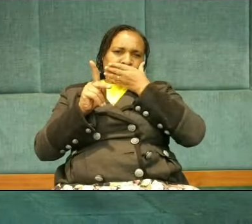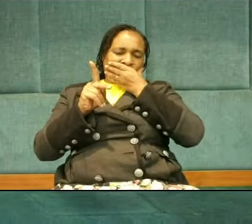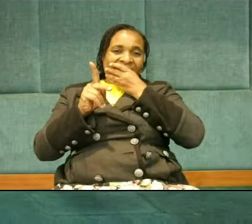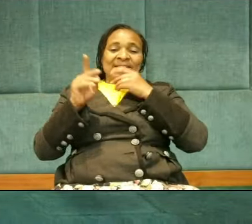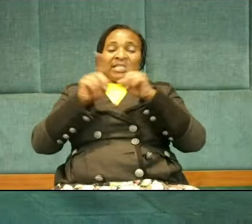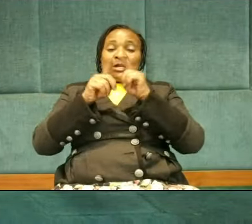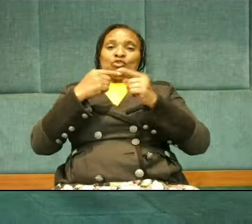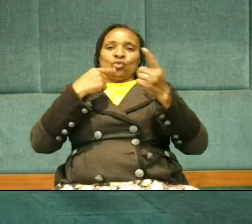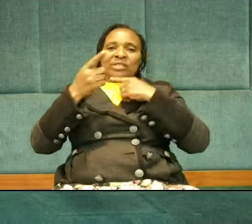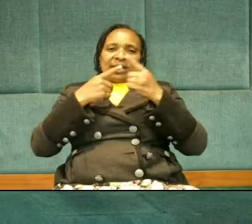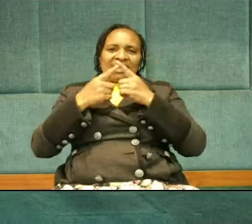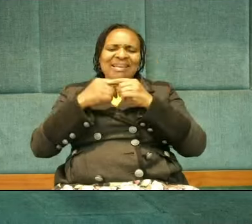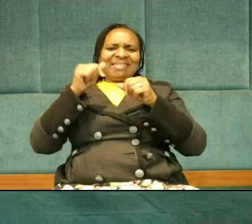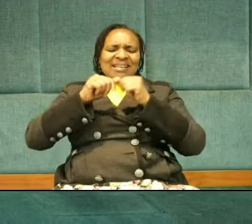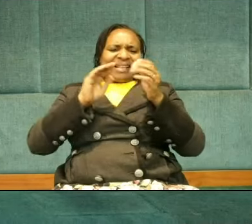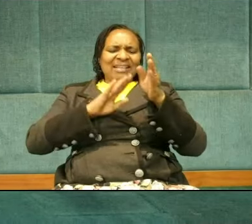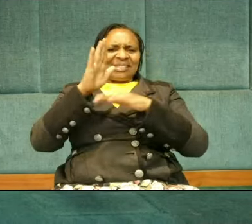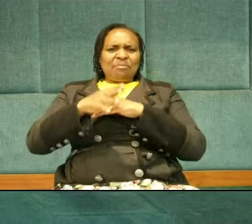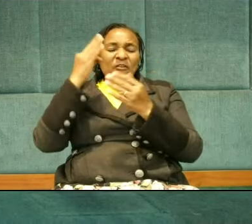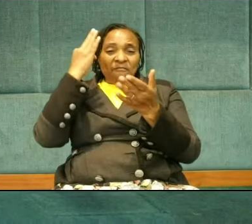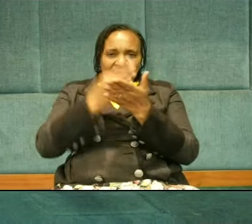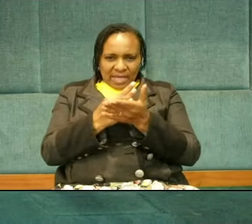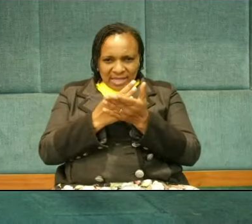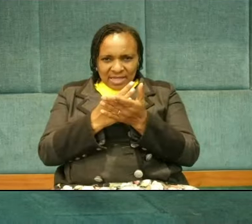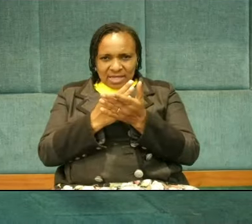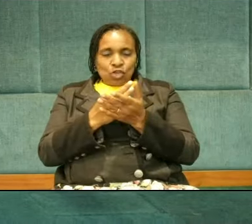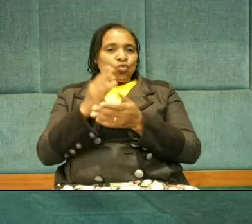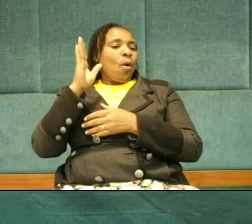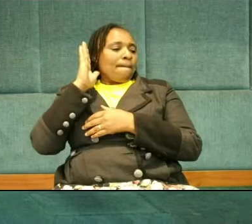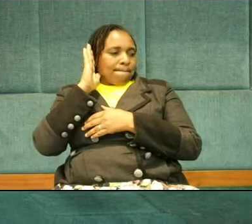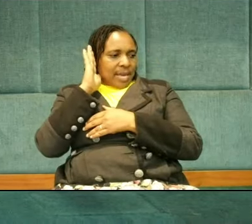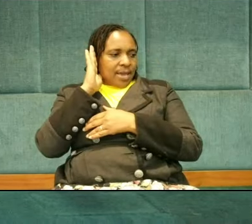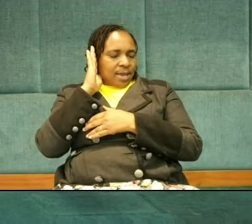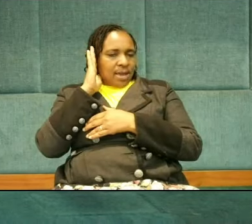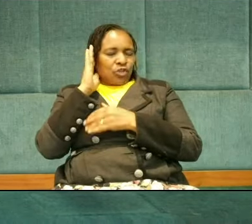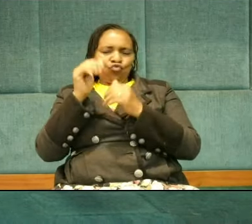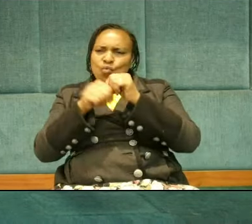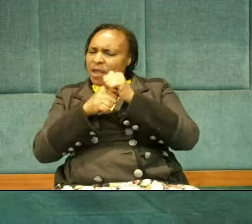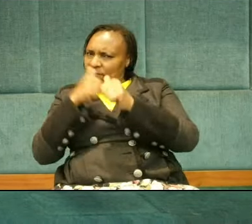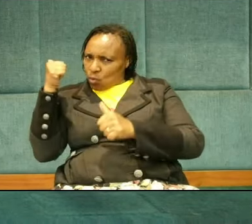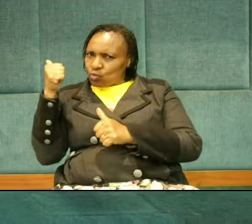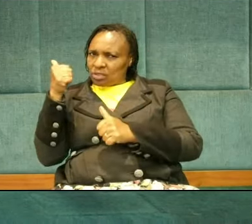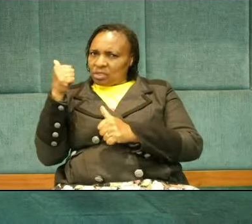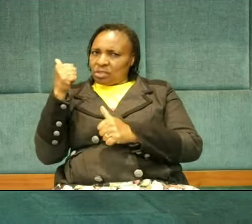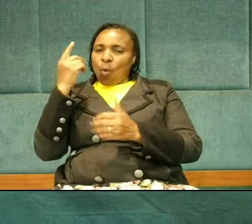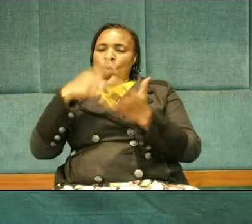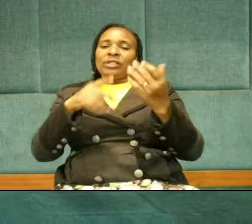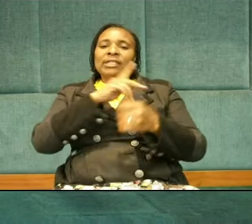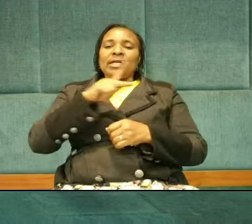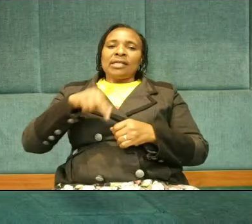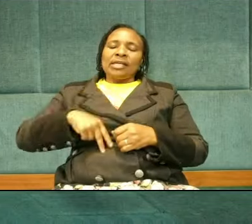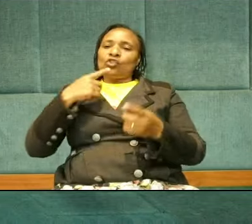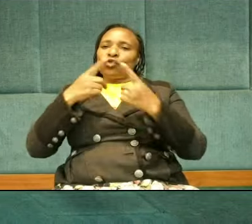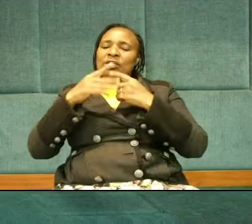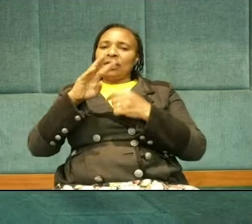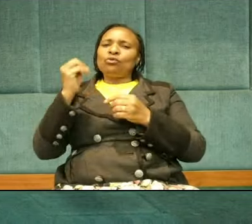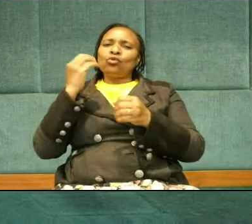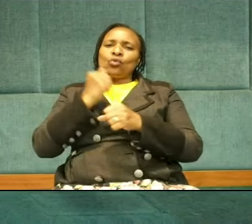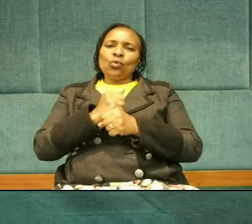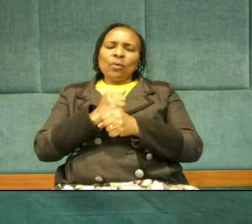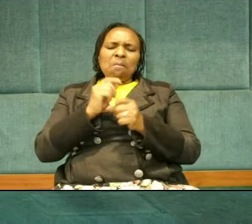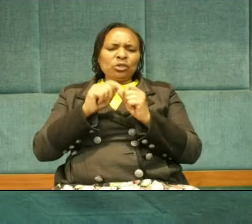you said, there's a step of faith to obey, to refuse what the king told them to do. Can